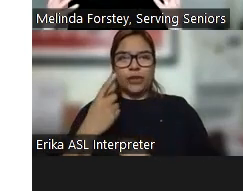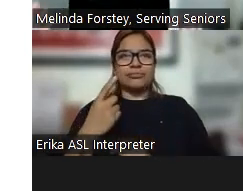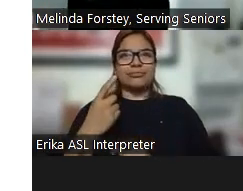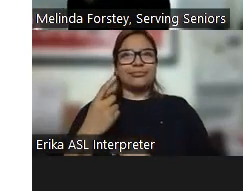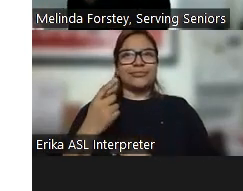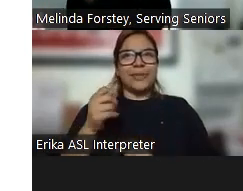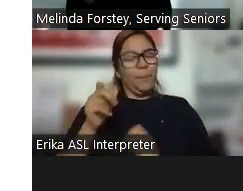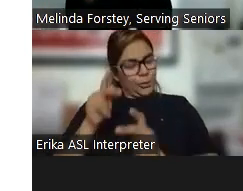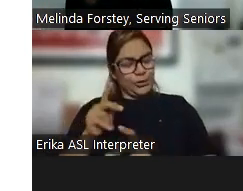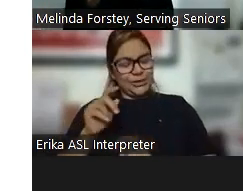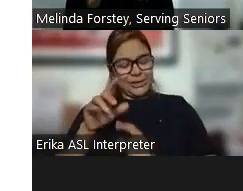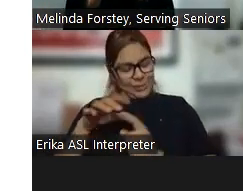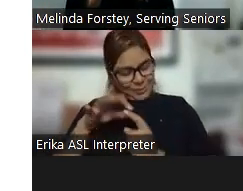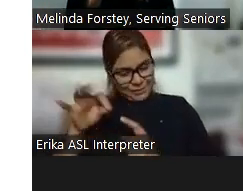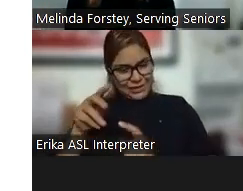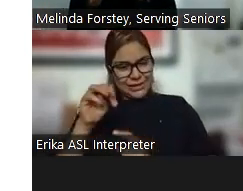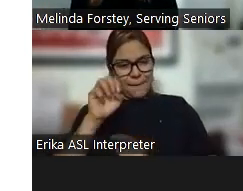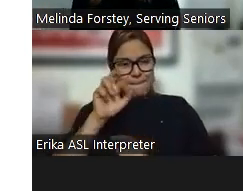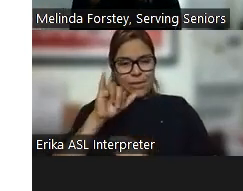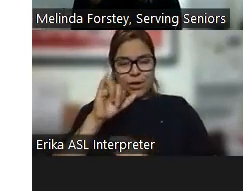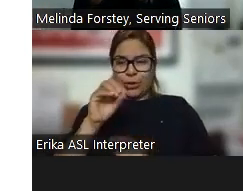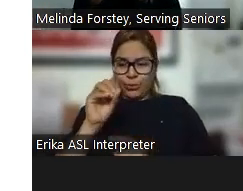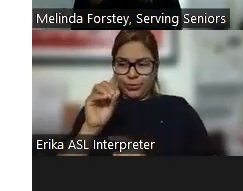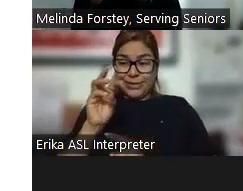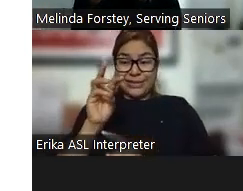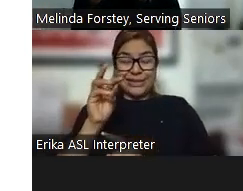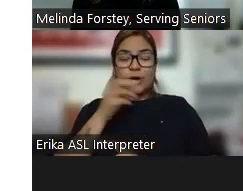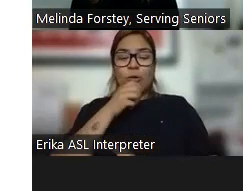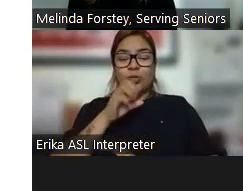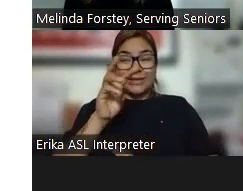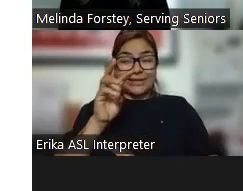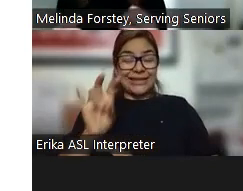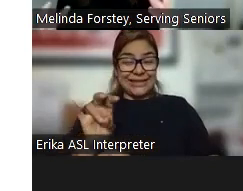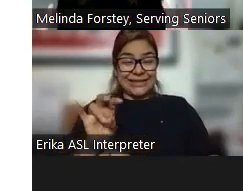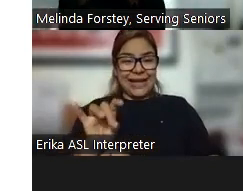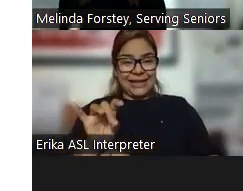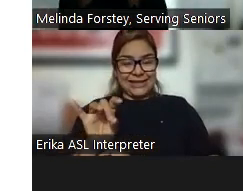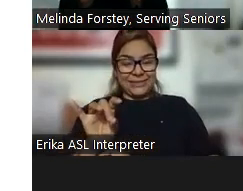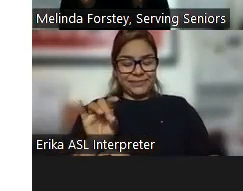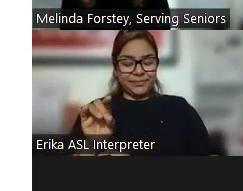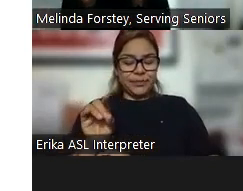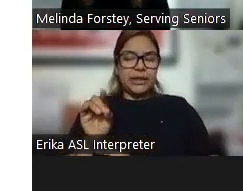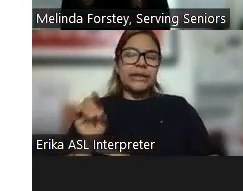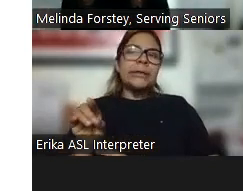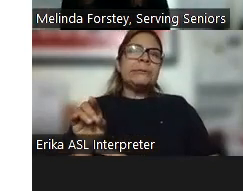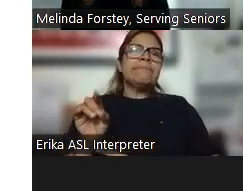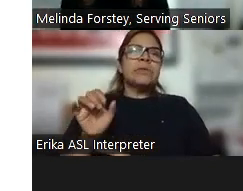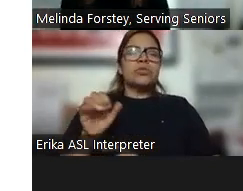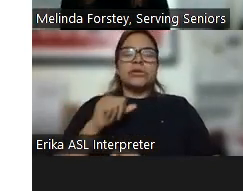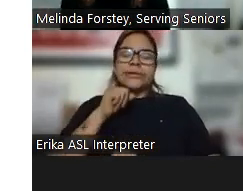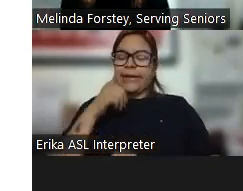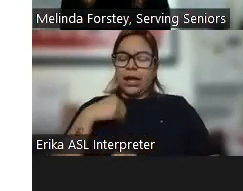name's Mario. He's 68. He was chronically homeless for over